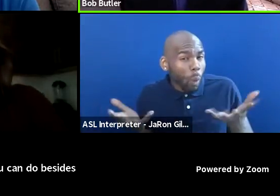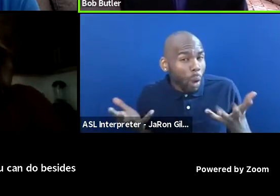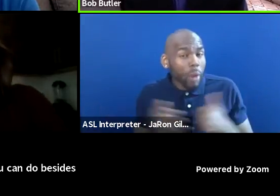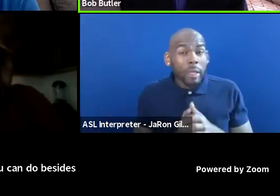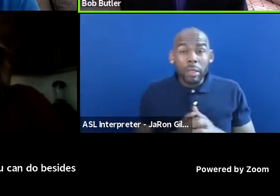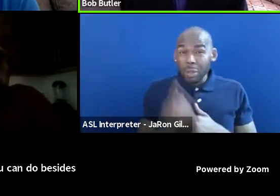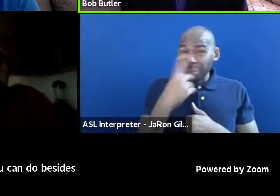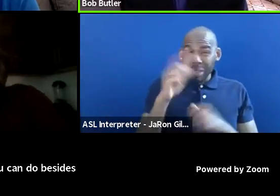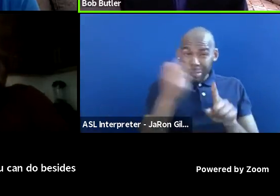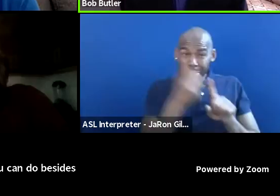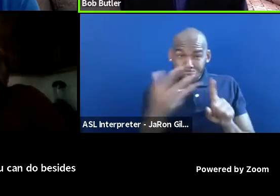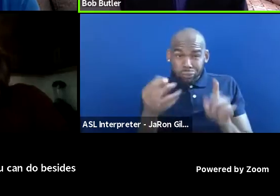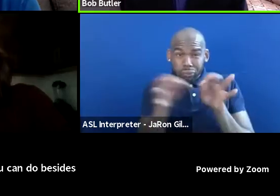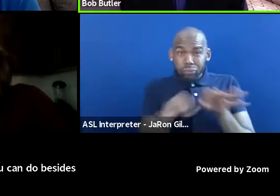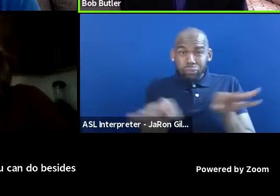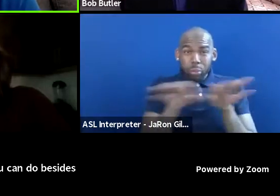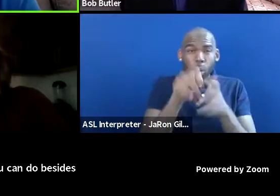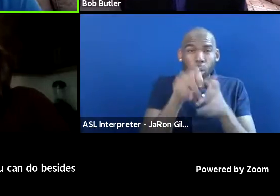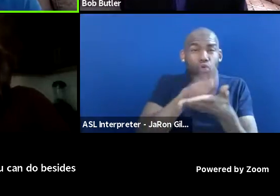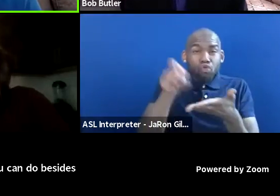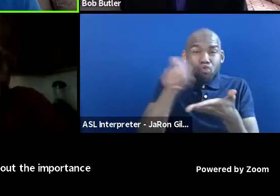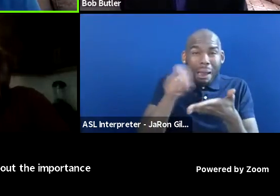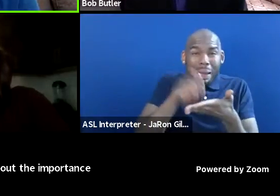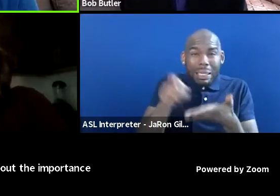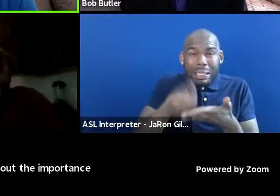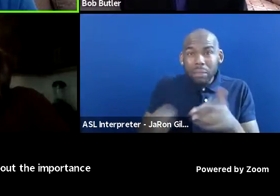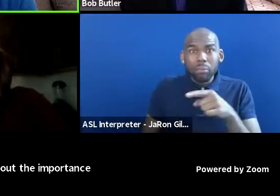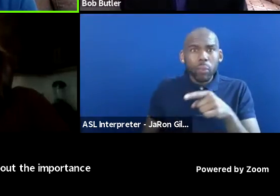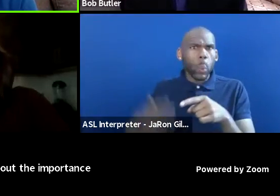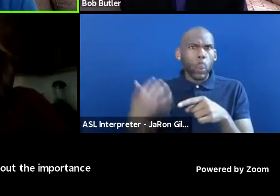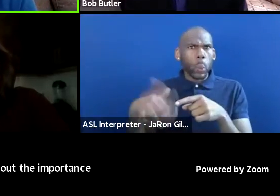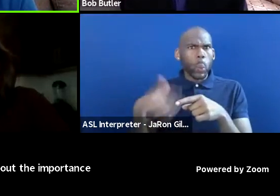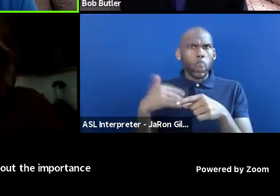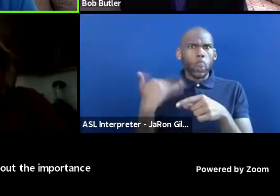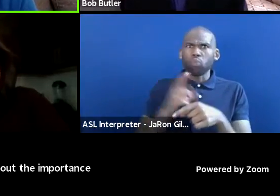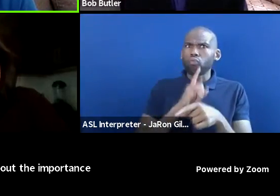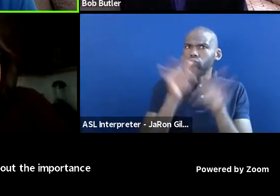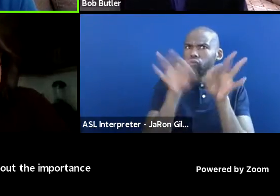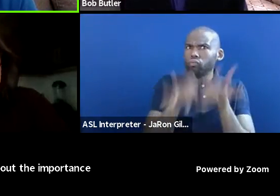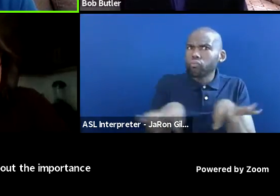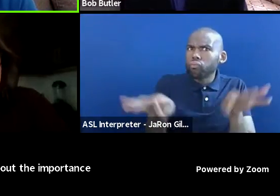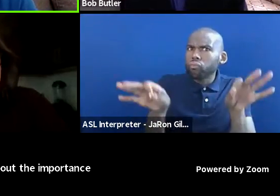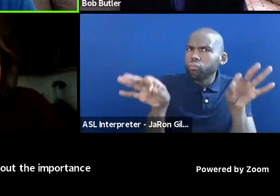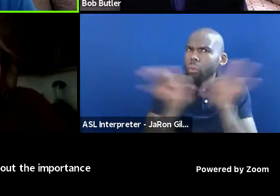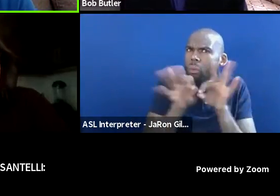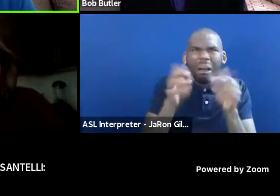writing. Oh my goodness, it's essential. It's everything.